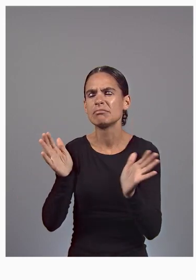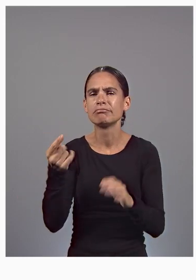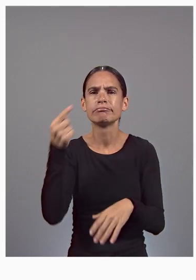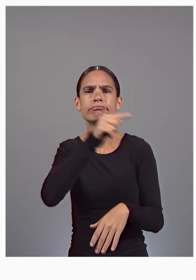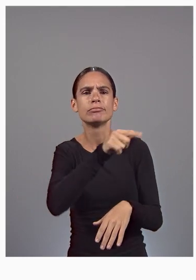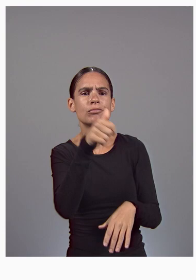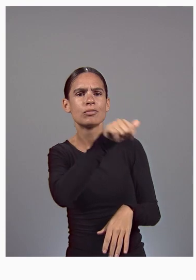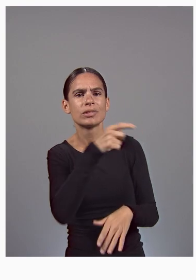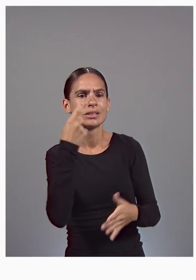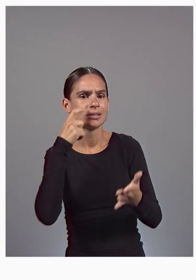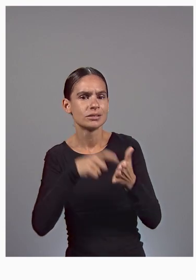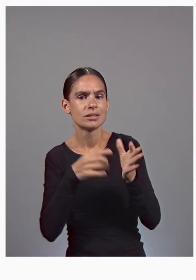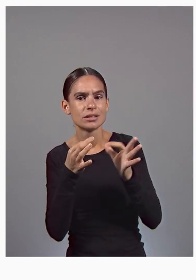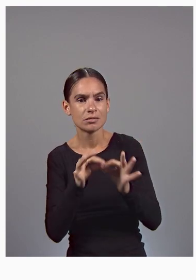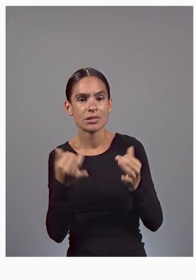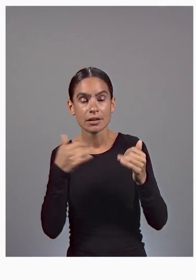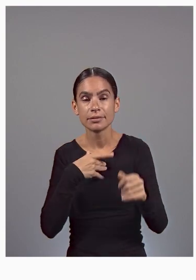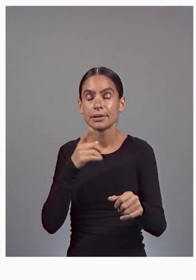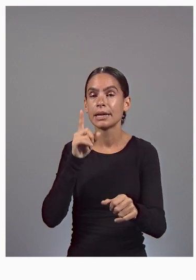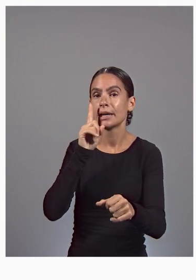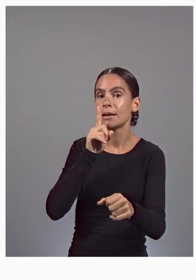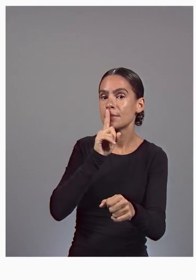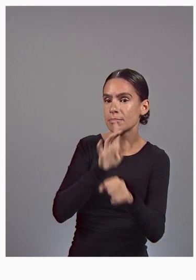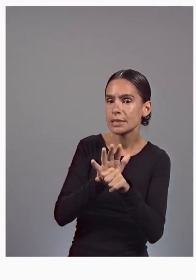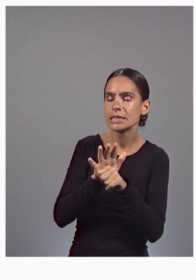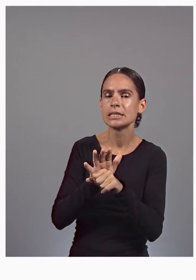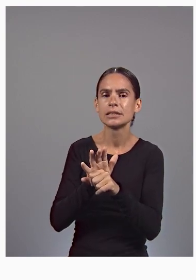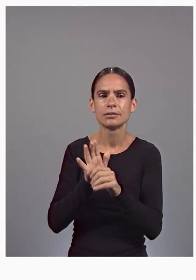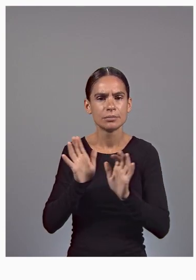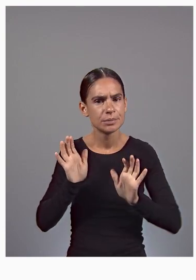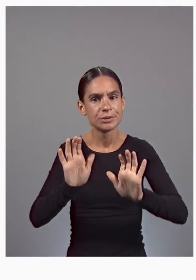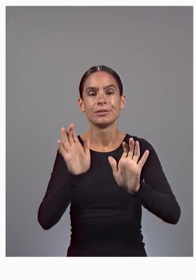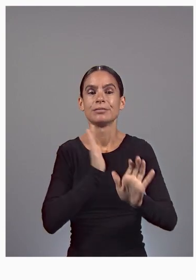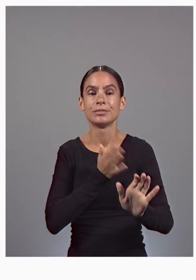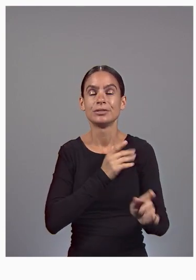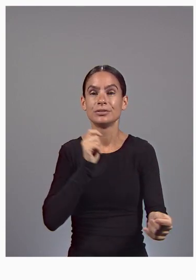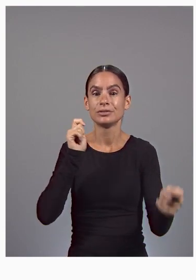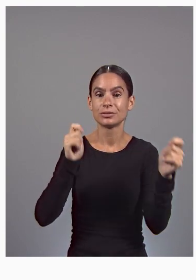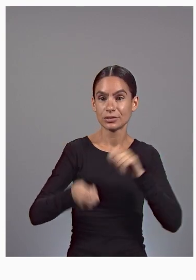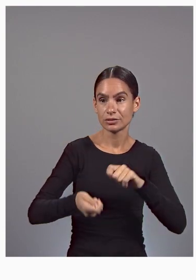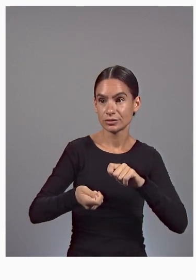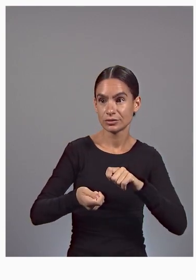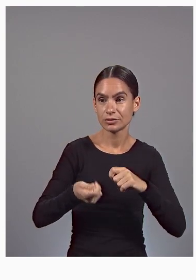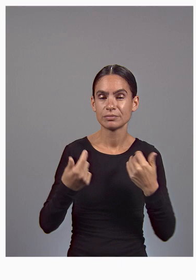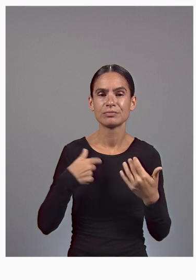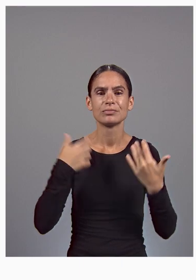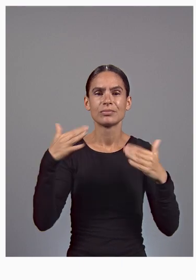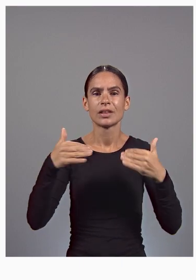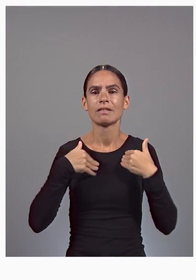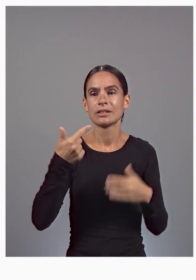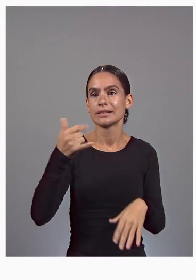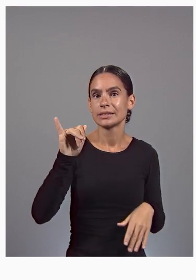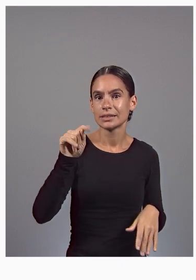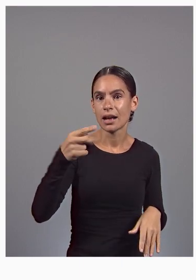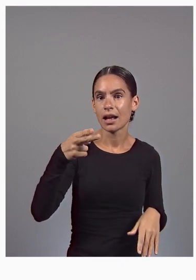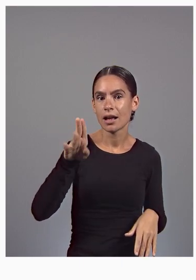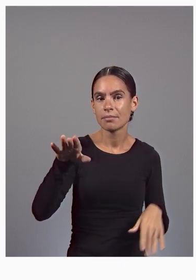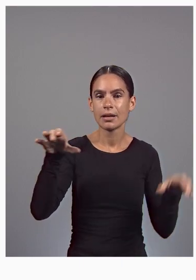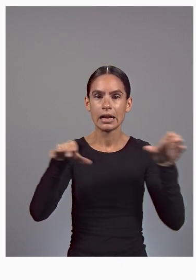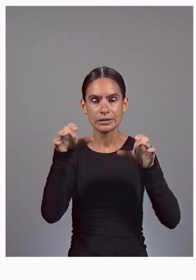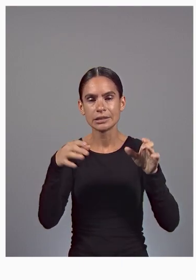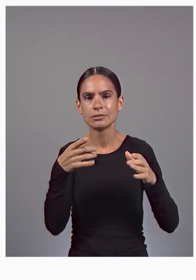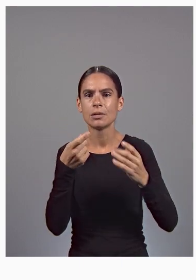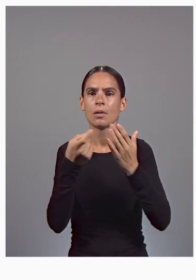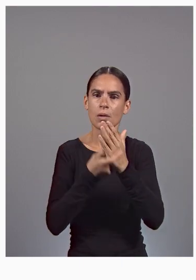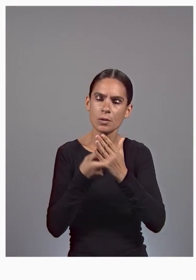detection languages. Now we're going to go ahead and commit and push our changes, and we already have a GitHub action set up to auto-deploy these rules into